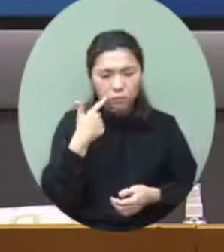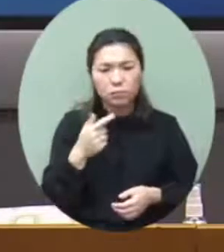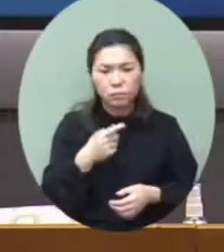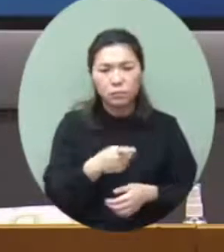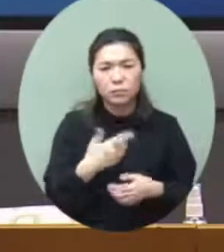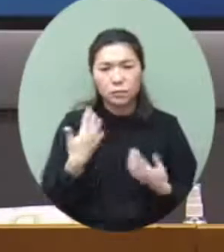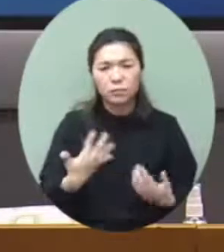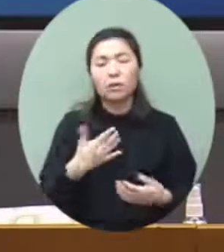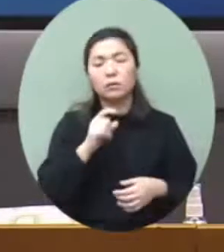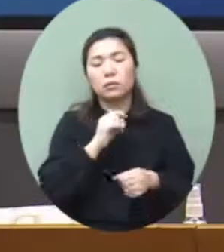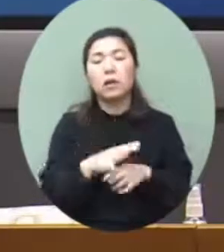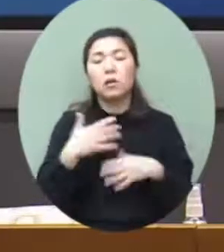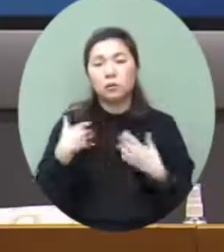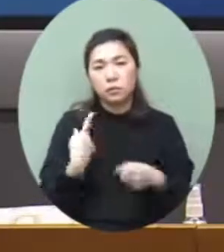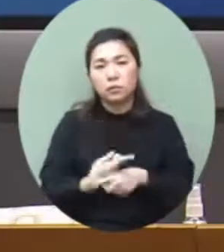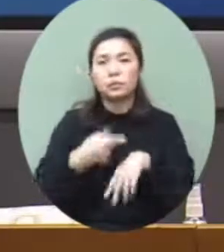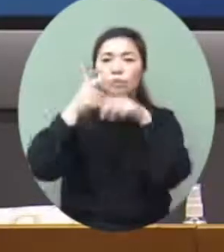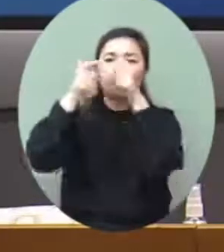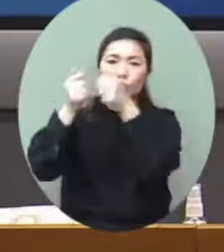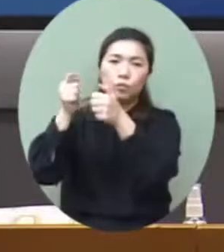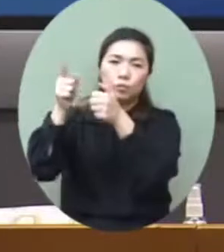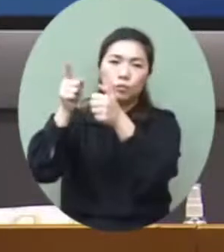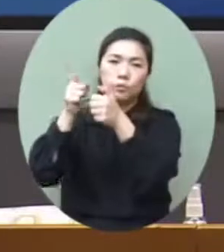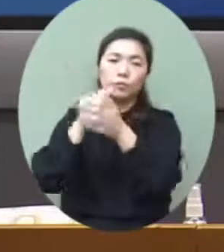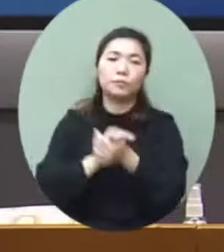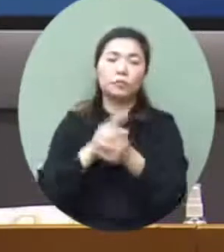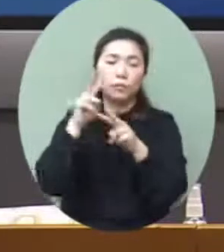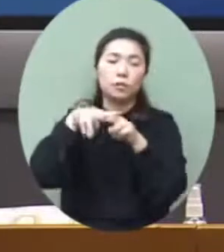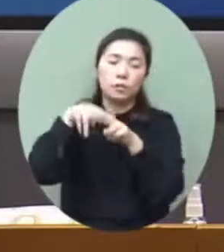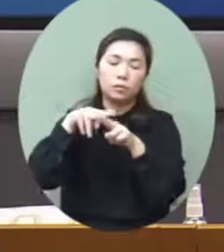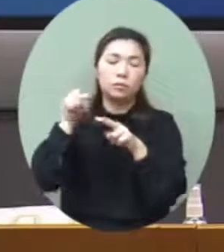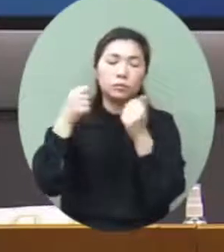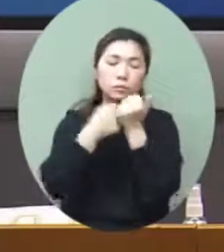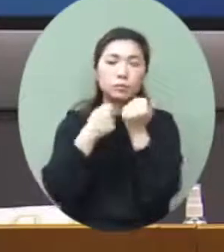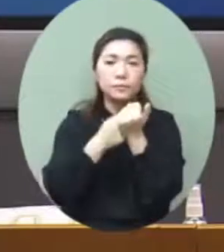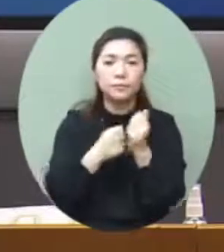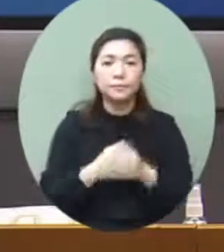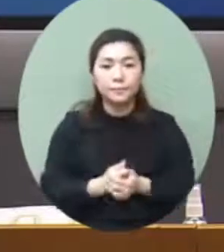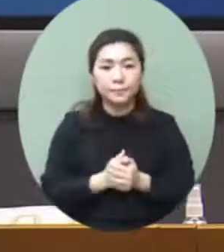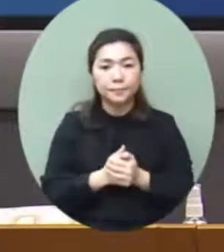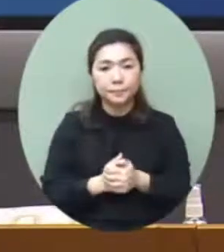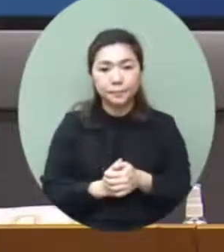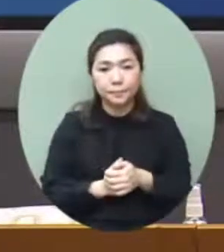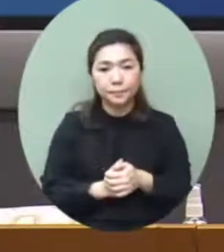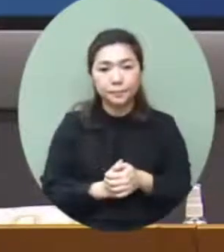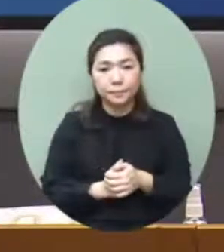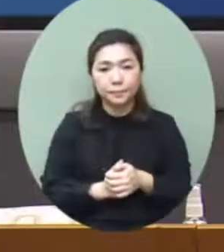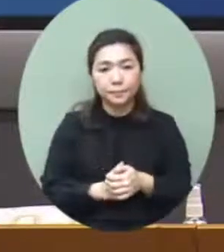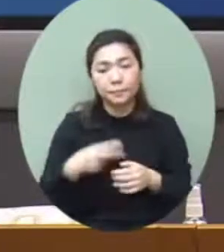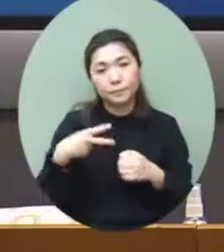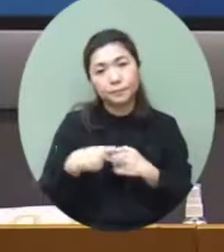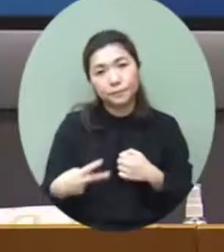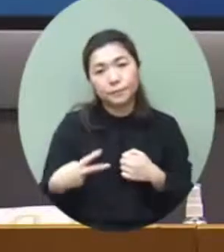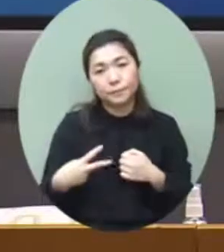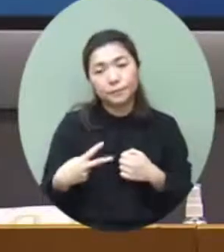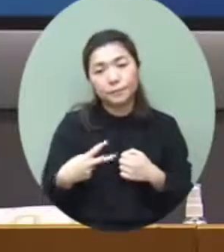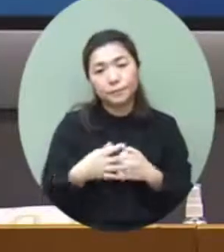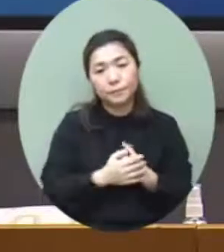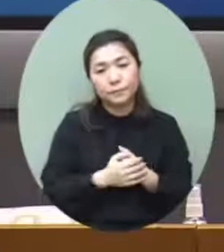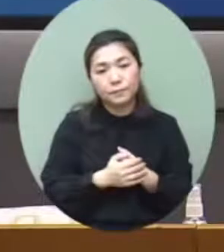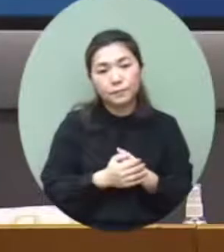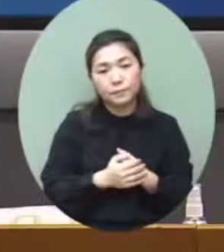We're now in a dire situation, so we are most grateful to the mainland for their support.